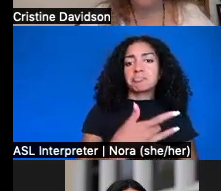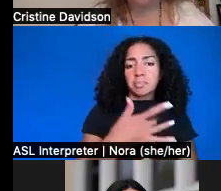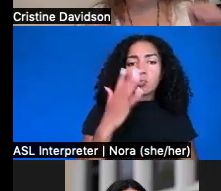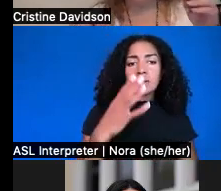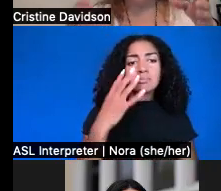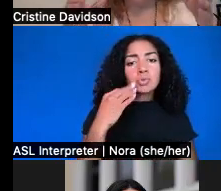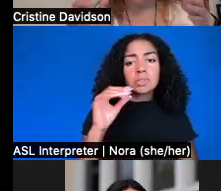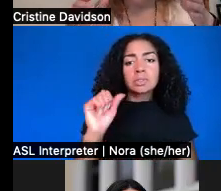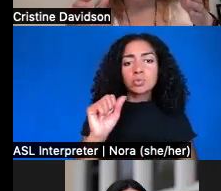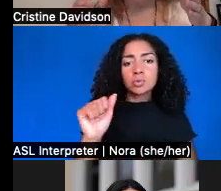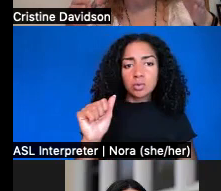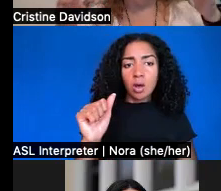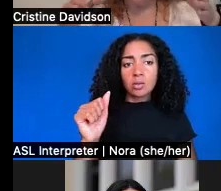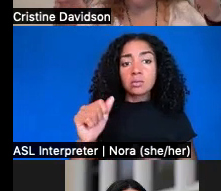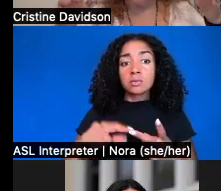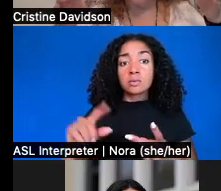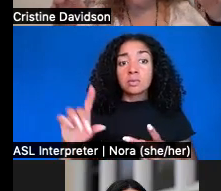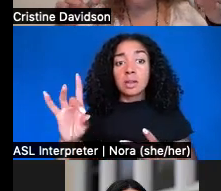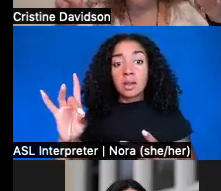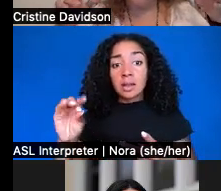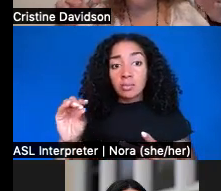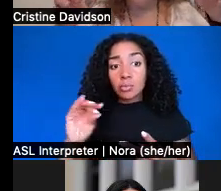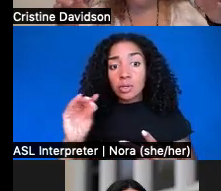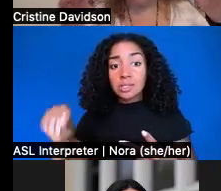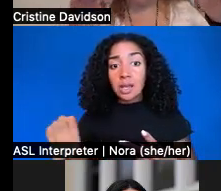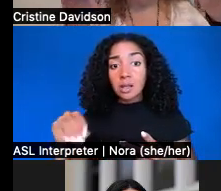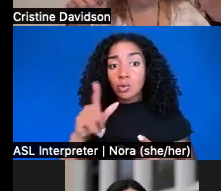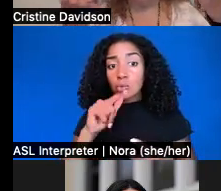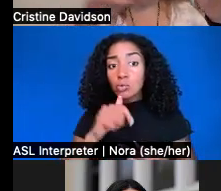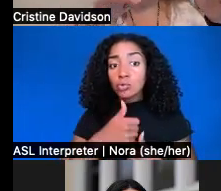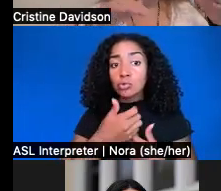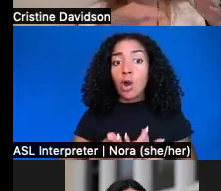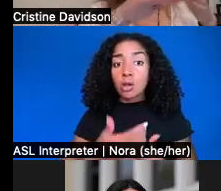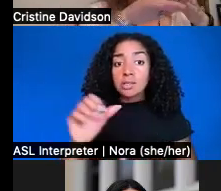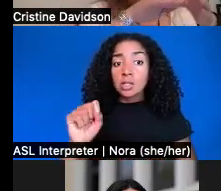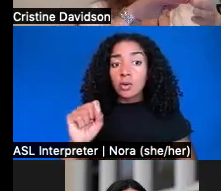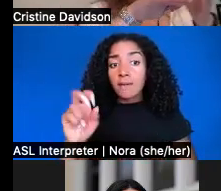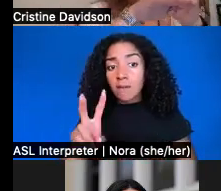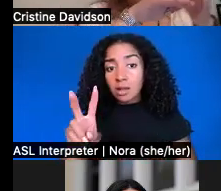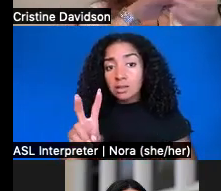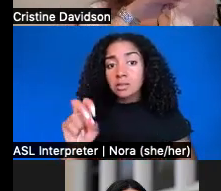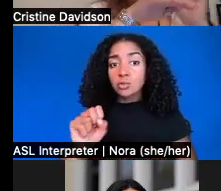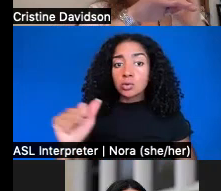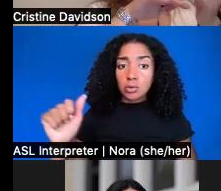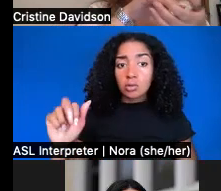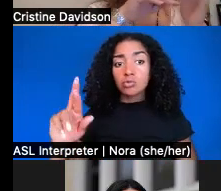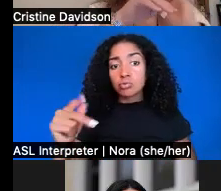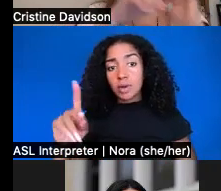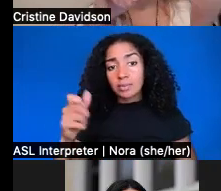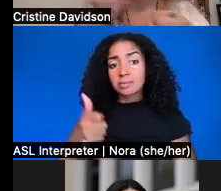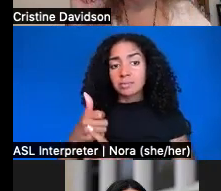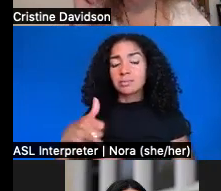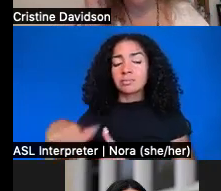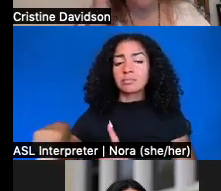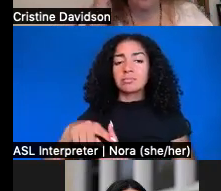take into consideration, a lot of times there's border situations, where there's reservations on a border town, right?